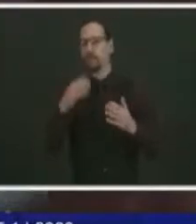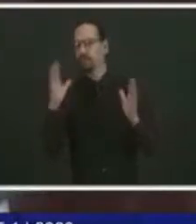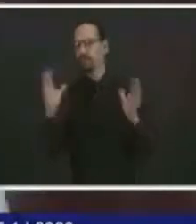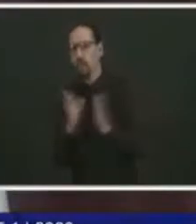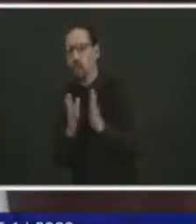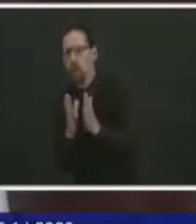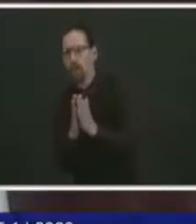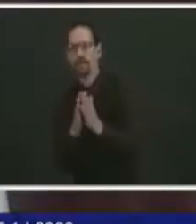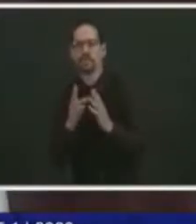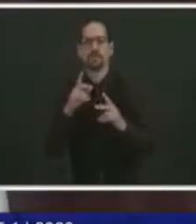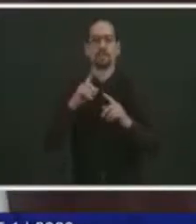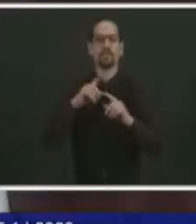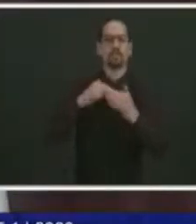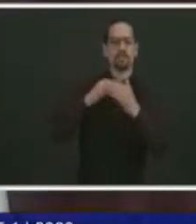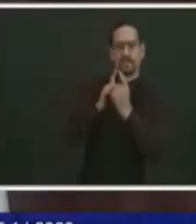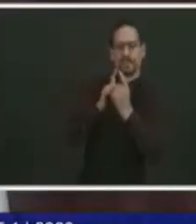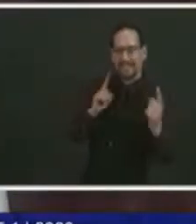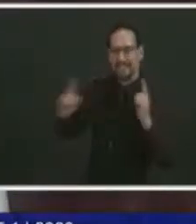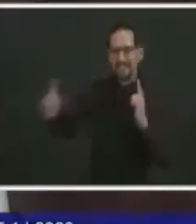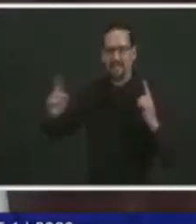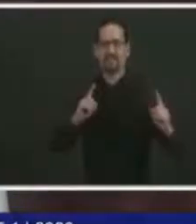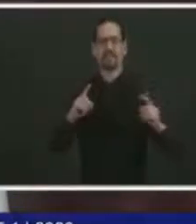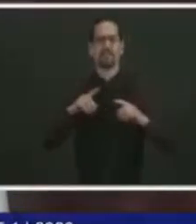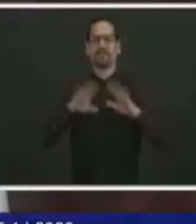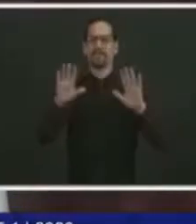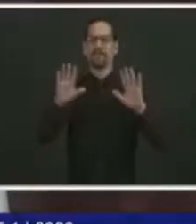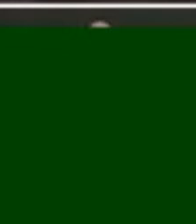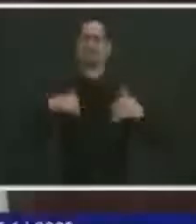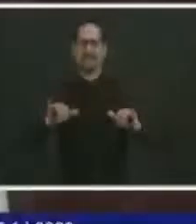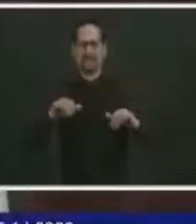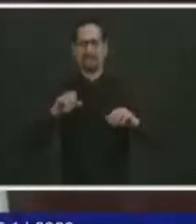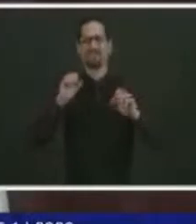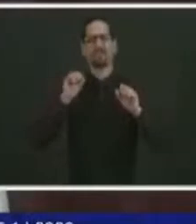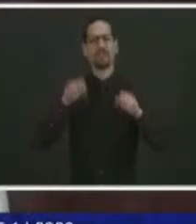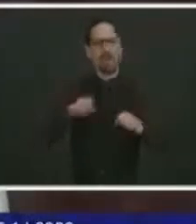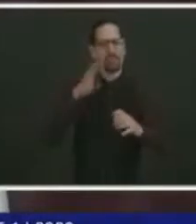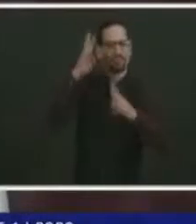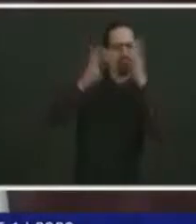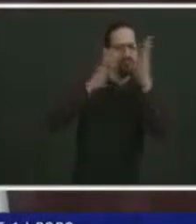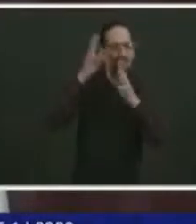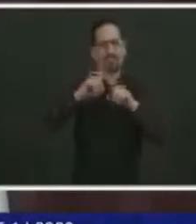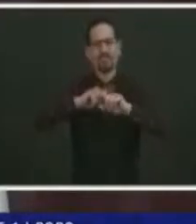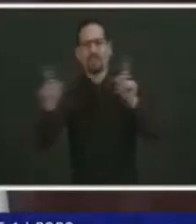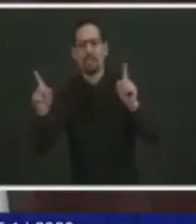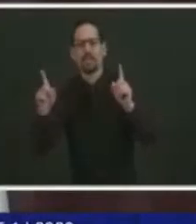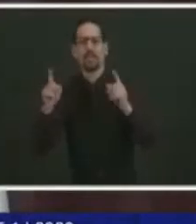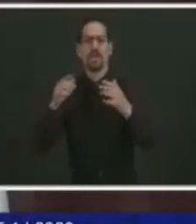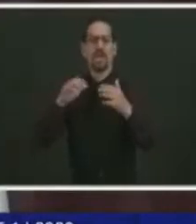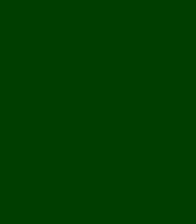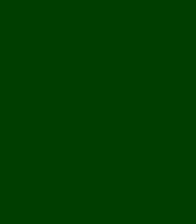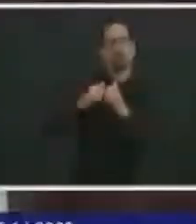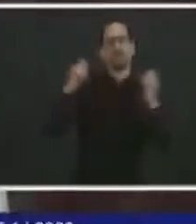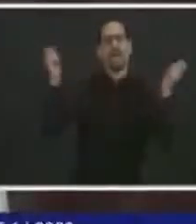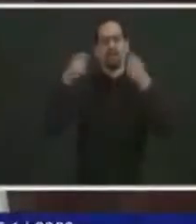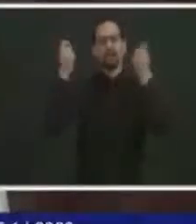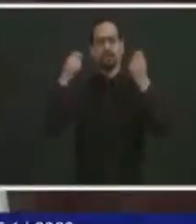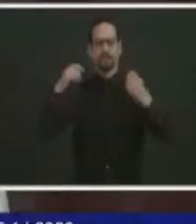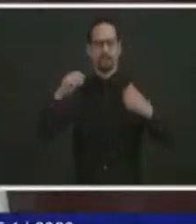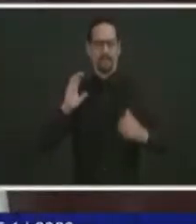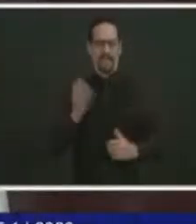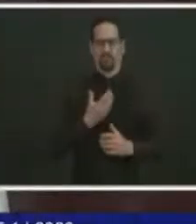socially distanced, but let's get creative and let's figure out our own ways to stand with